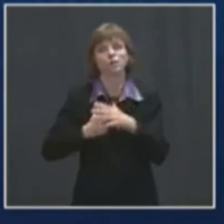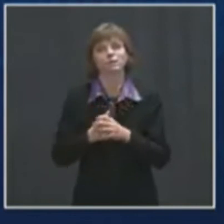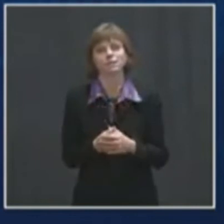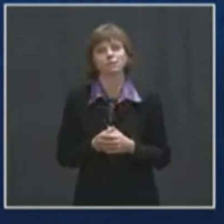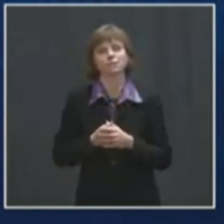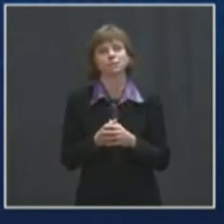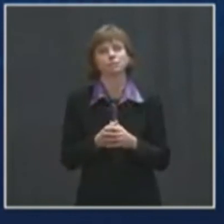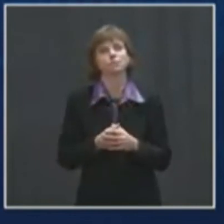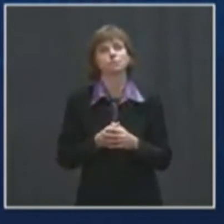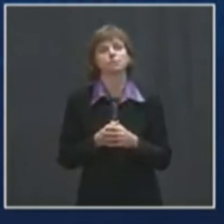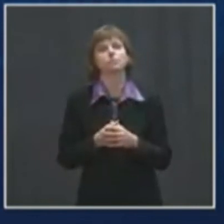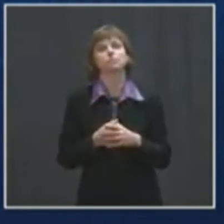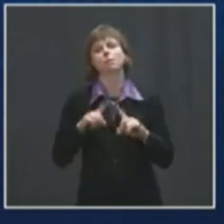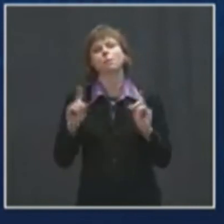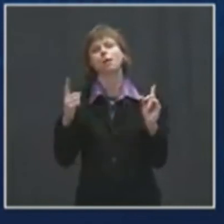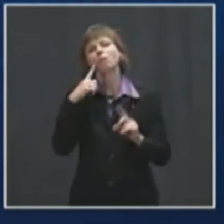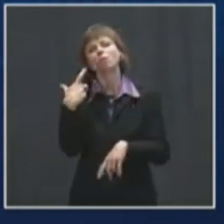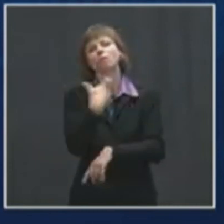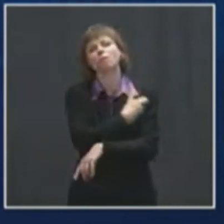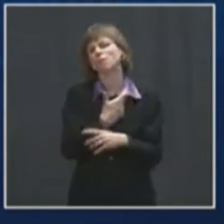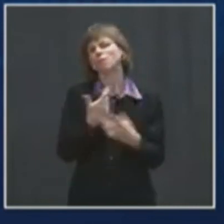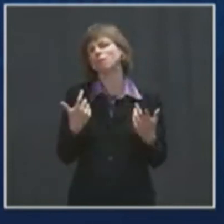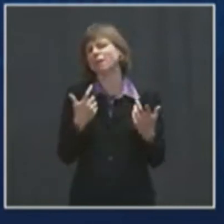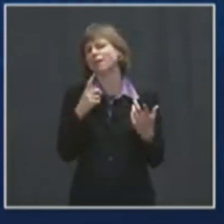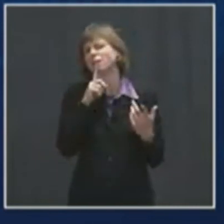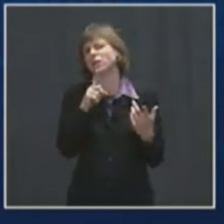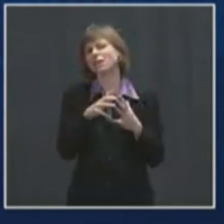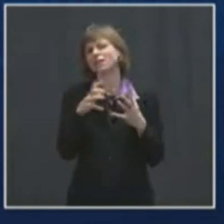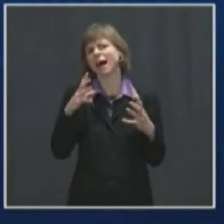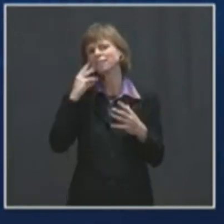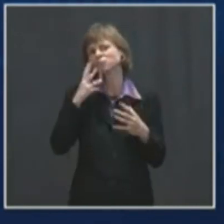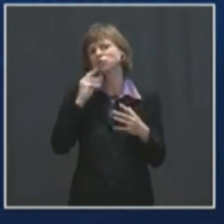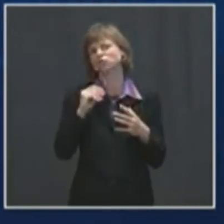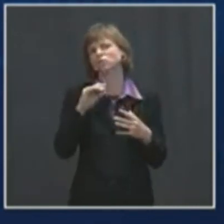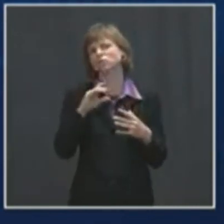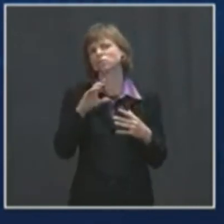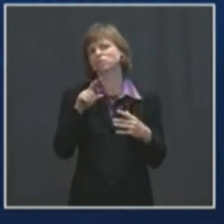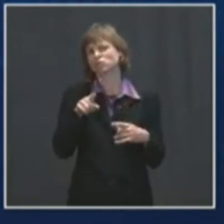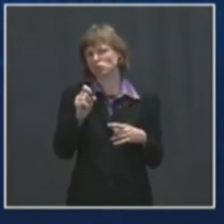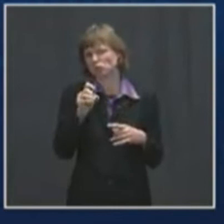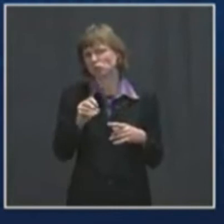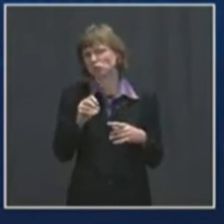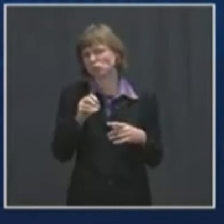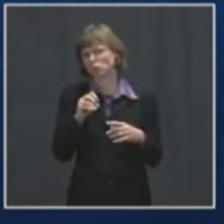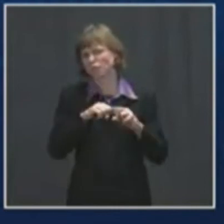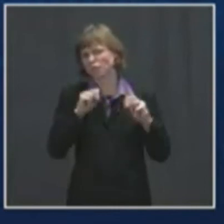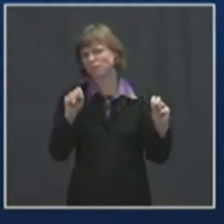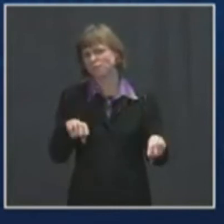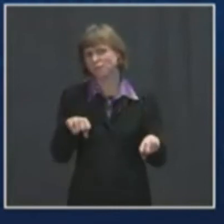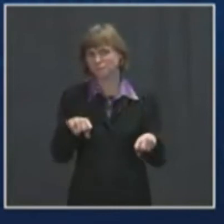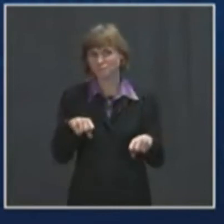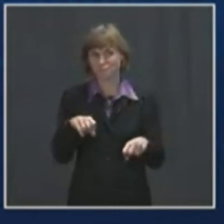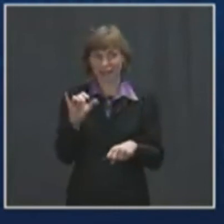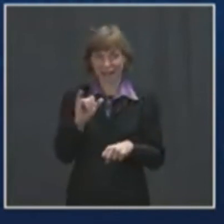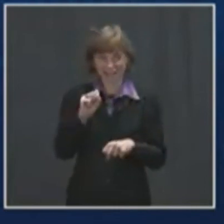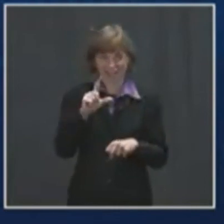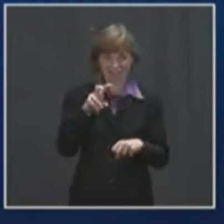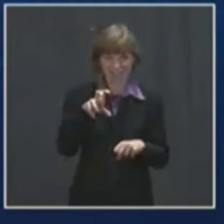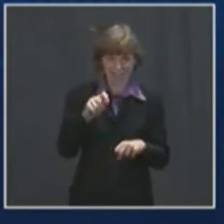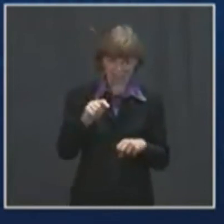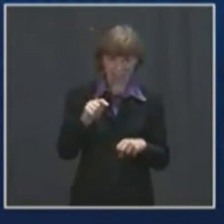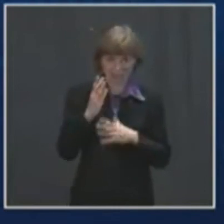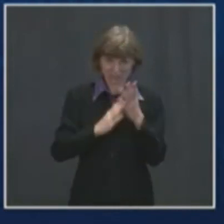for vaccines? Jeffrey Zients obviously has a lot of experience with that. Could you do a federalized system? As does Andy Slavitt, some people back